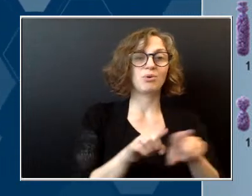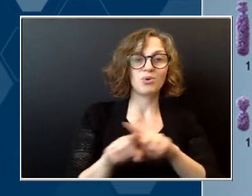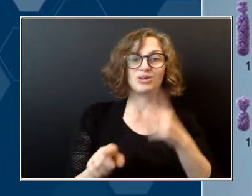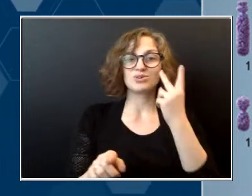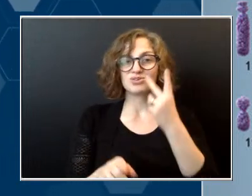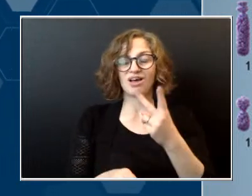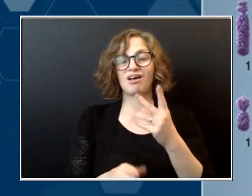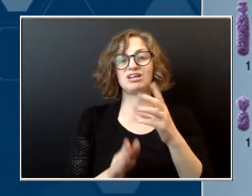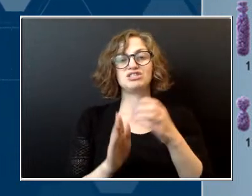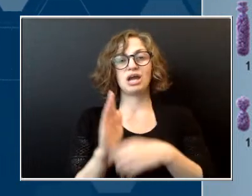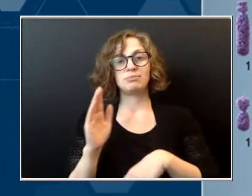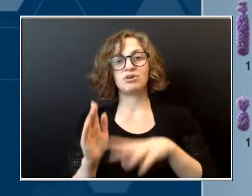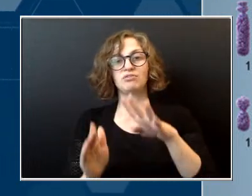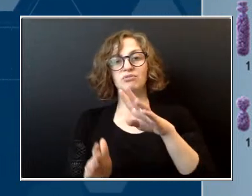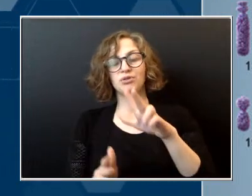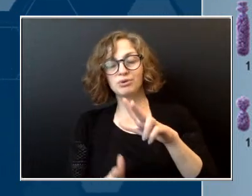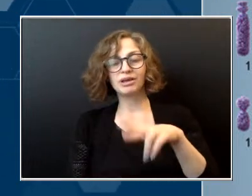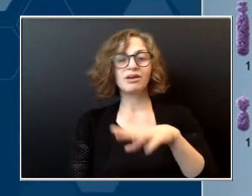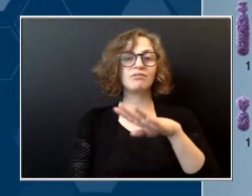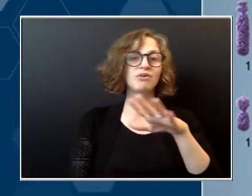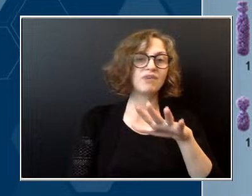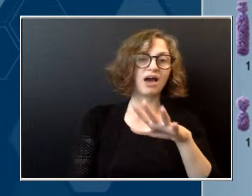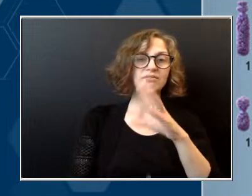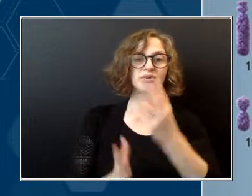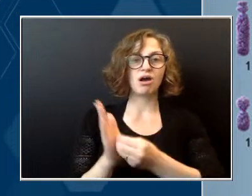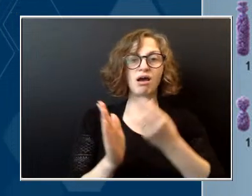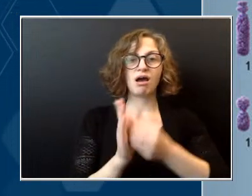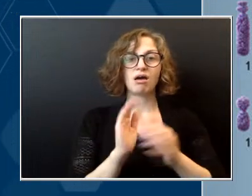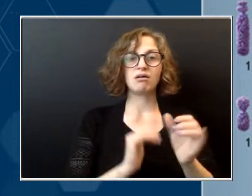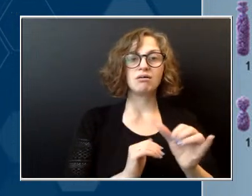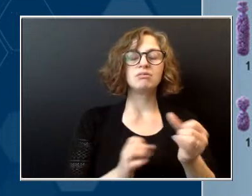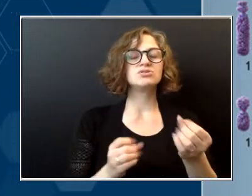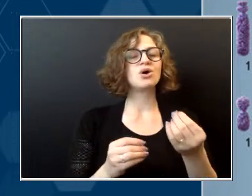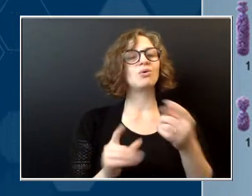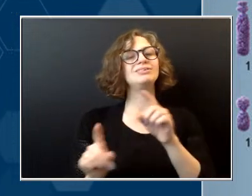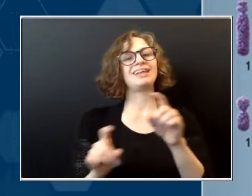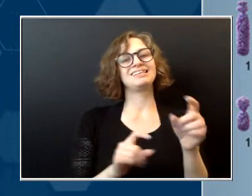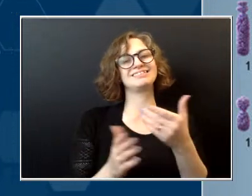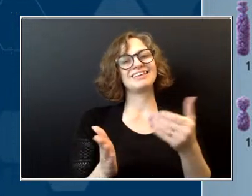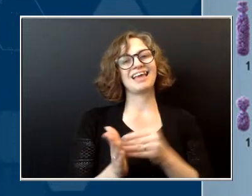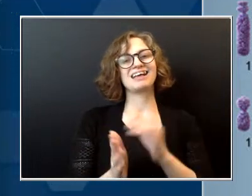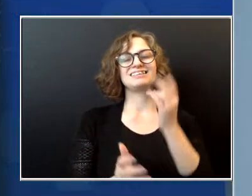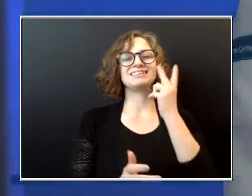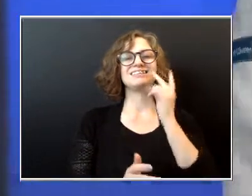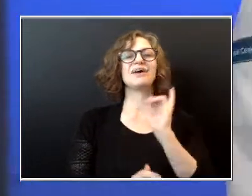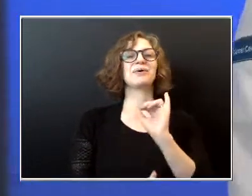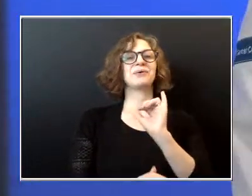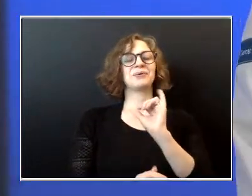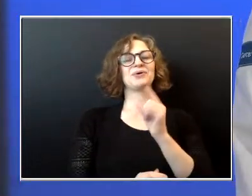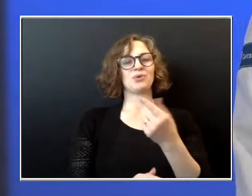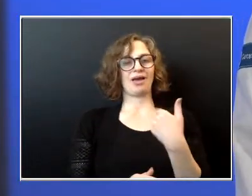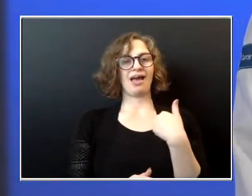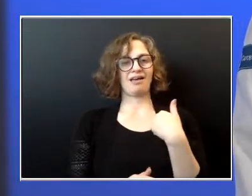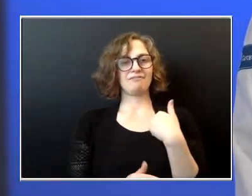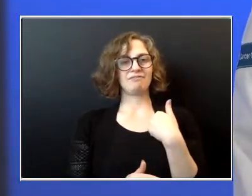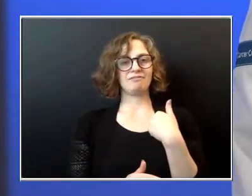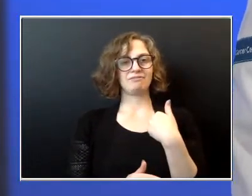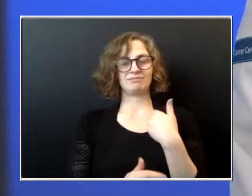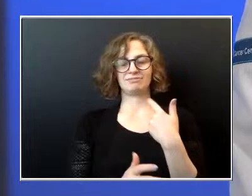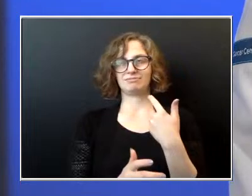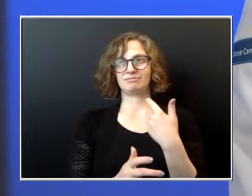45 gone as well. And so having to do another test to see, oh, you actually have missings chapter 20 through